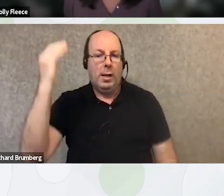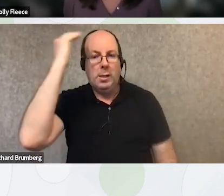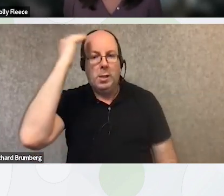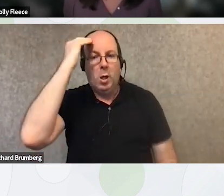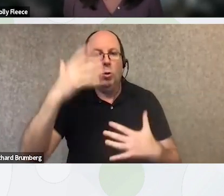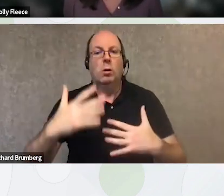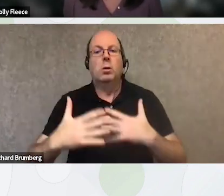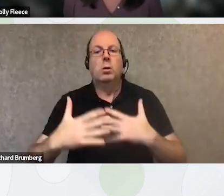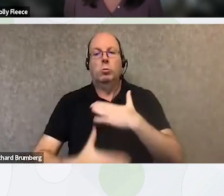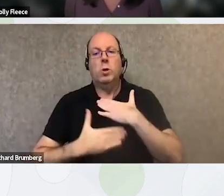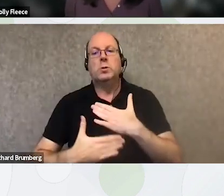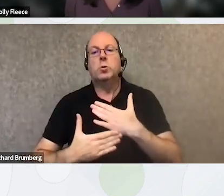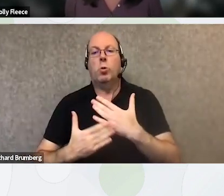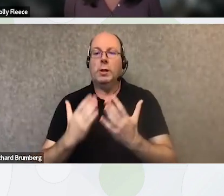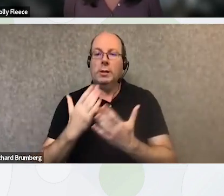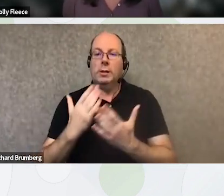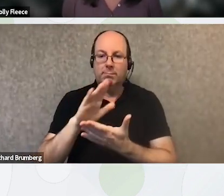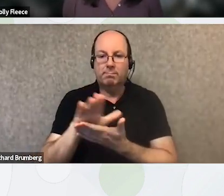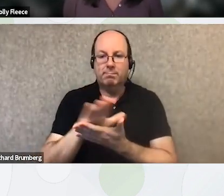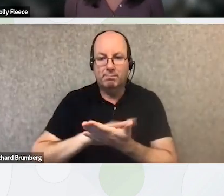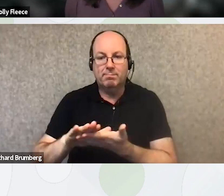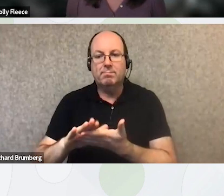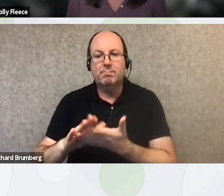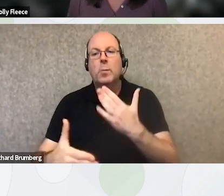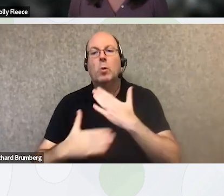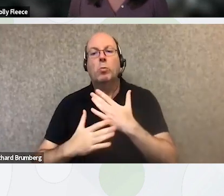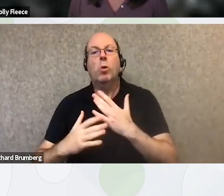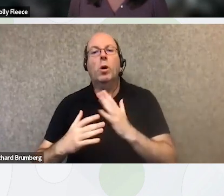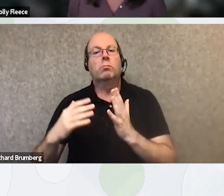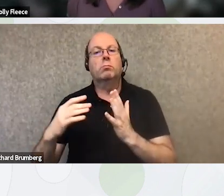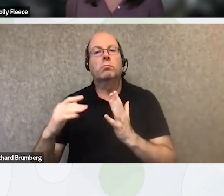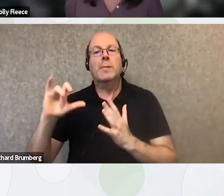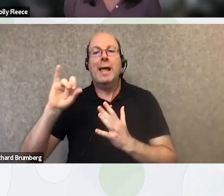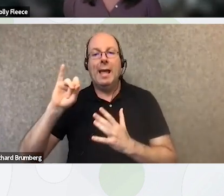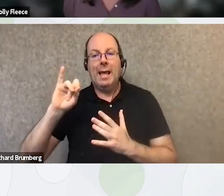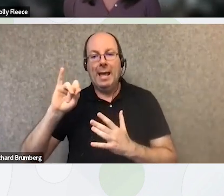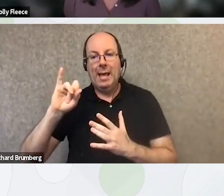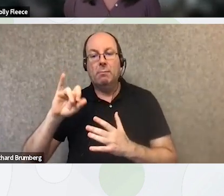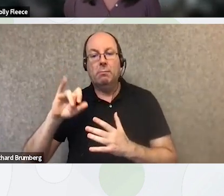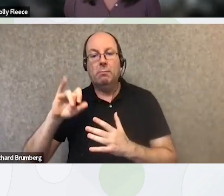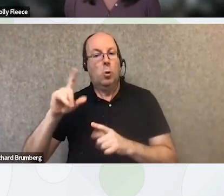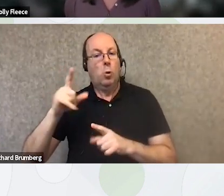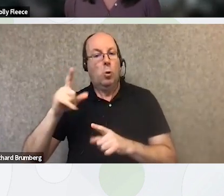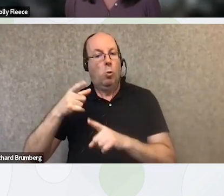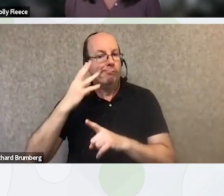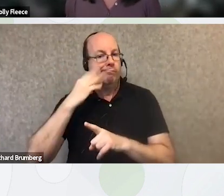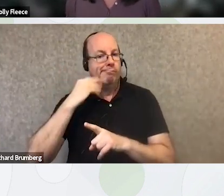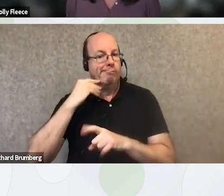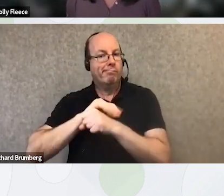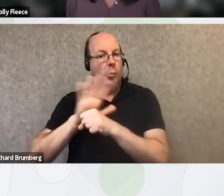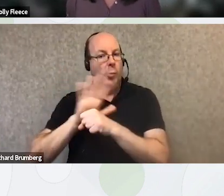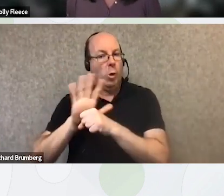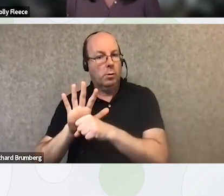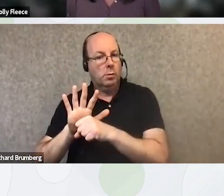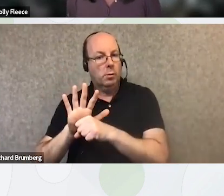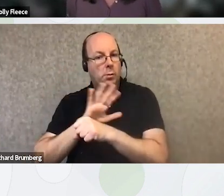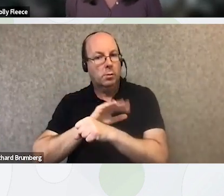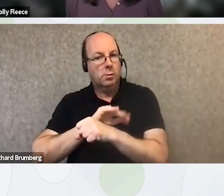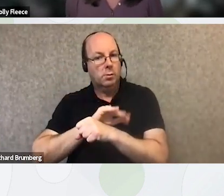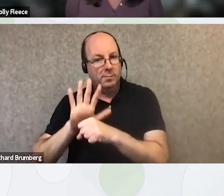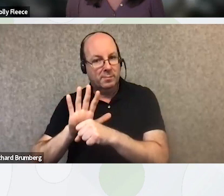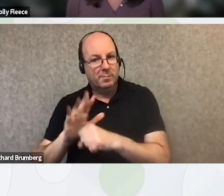respiratory hygiene and respiratory etiquette after the COVID pandemic teachings that we have all been